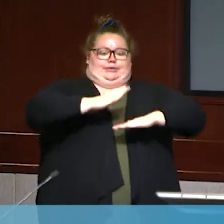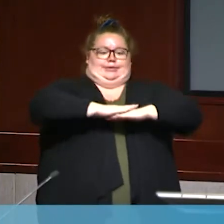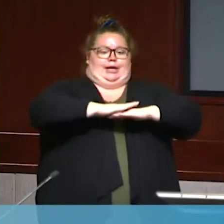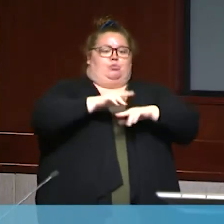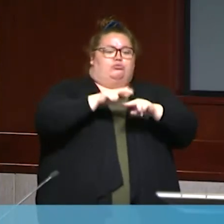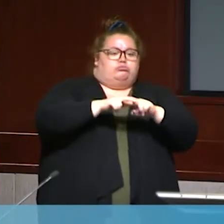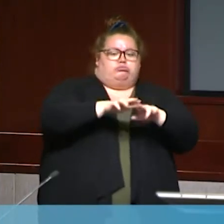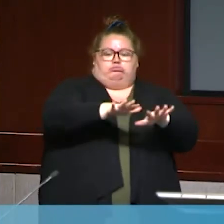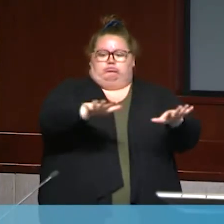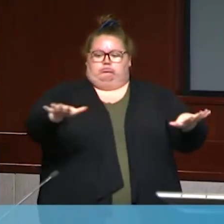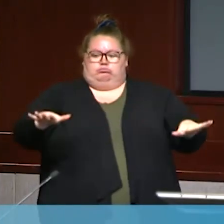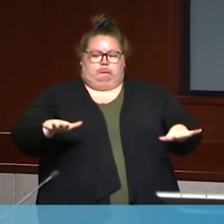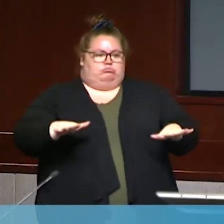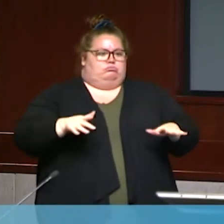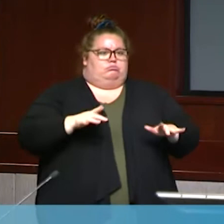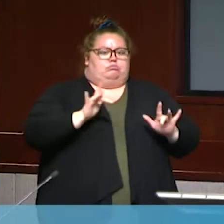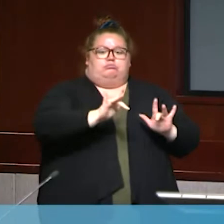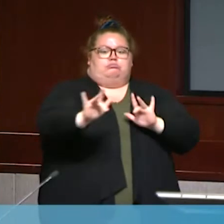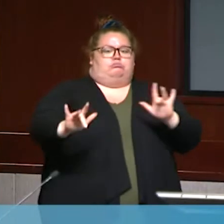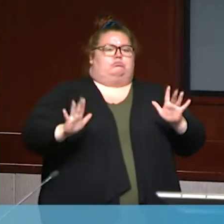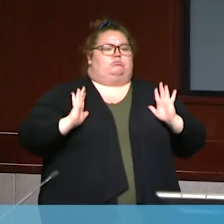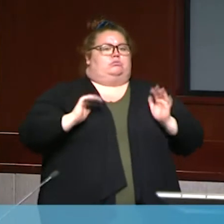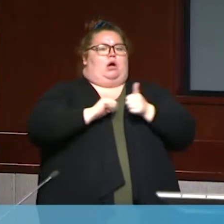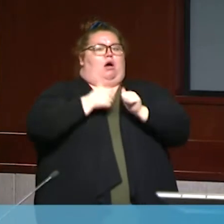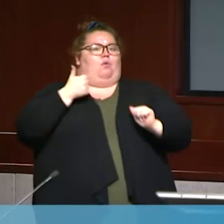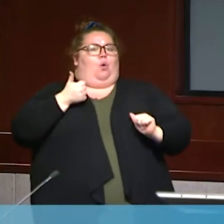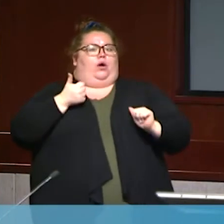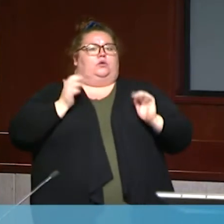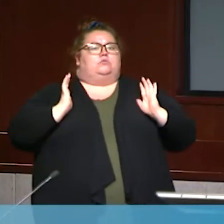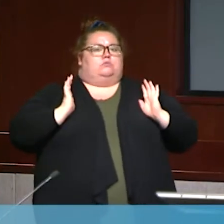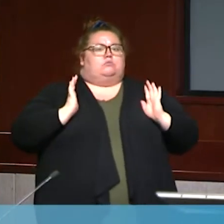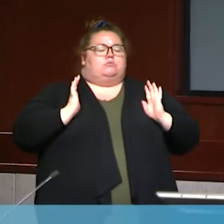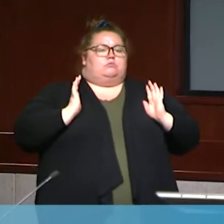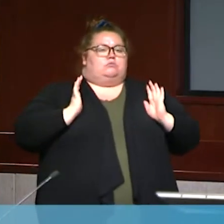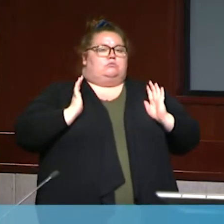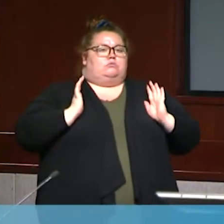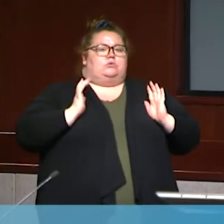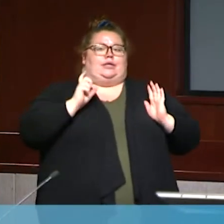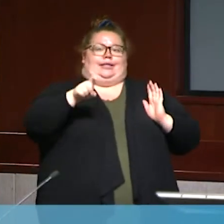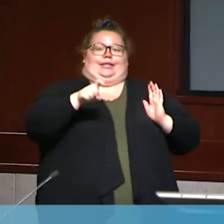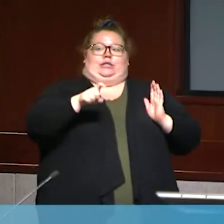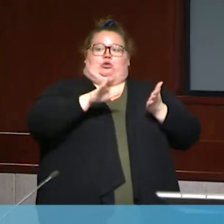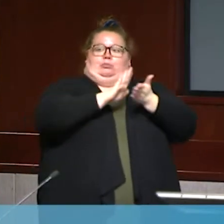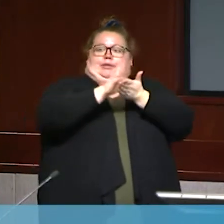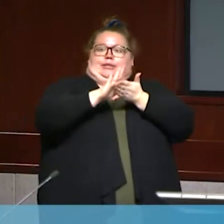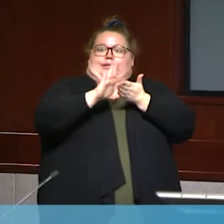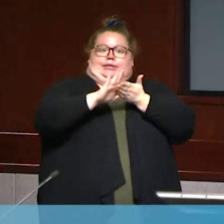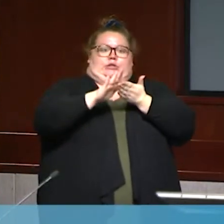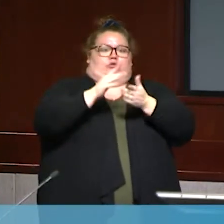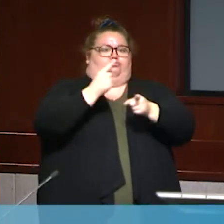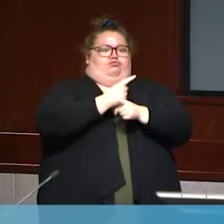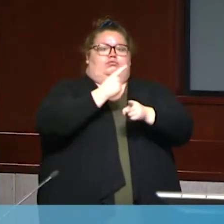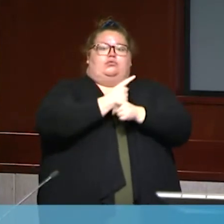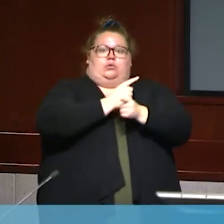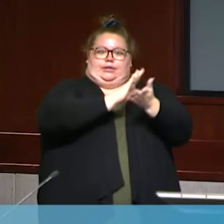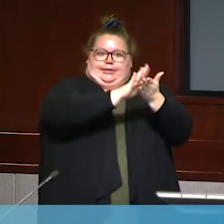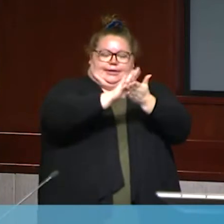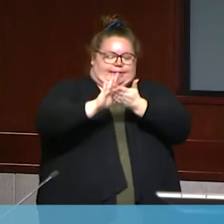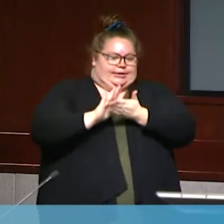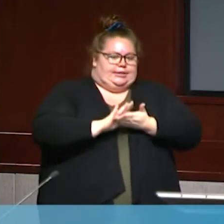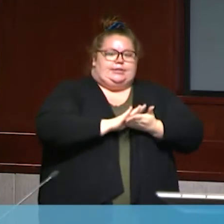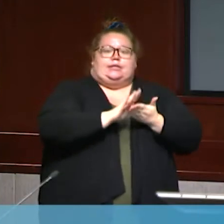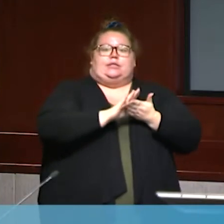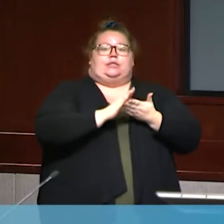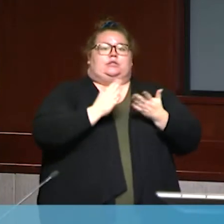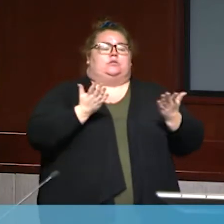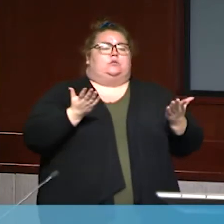are frequently touched by lots of different people. If you need to be cleaning surfaces on a regular basis, you shouldn't be